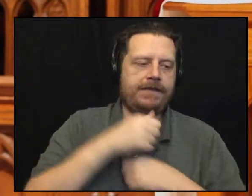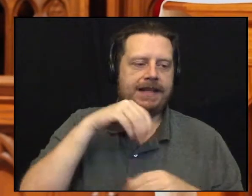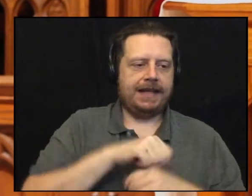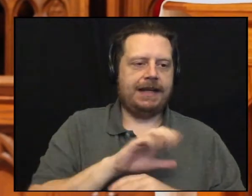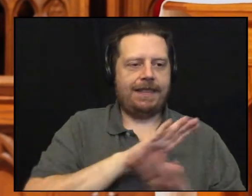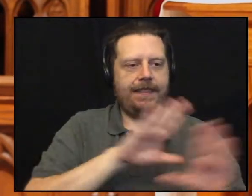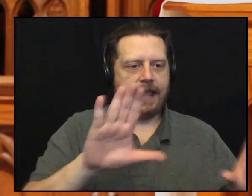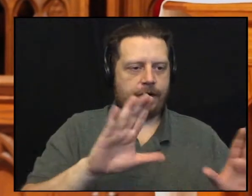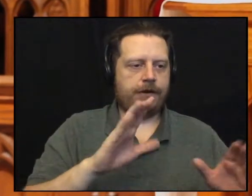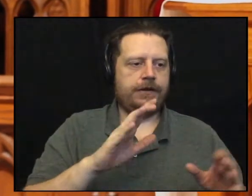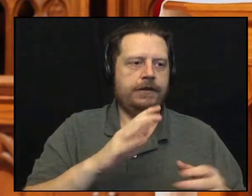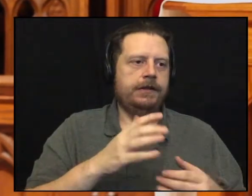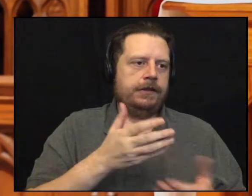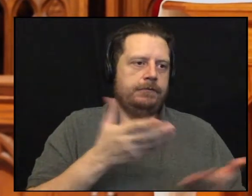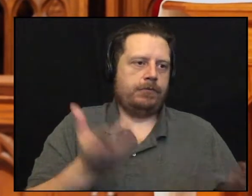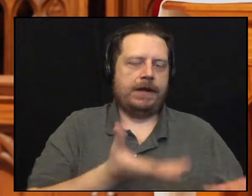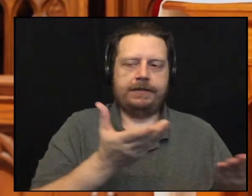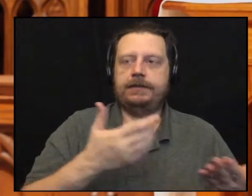God receive our prayer.